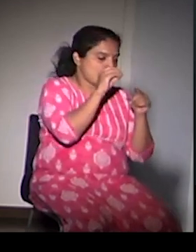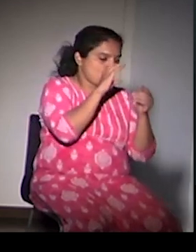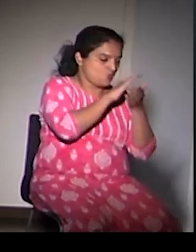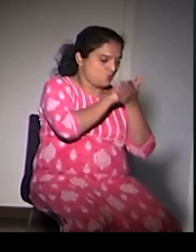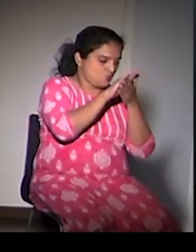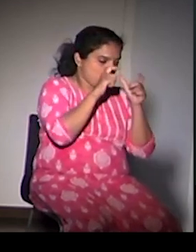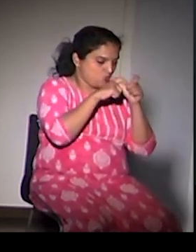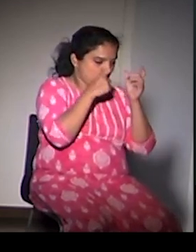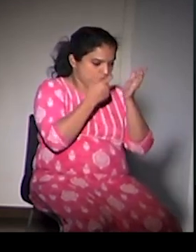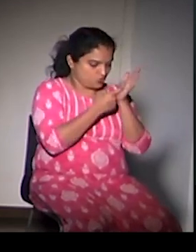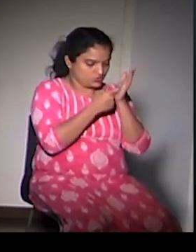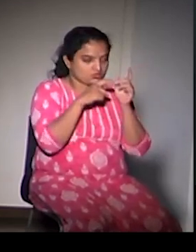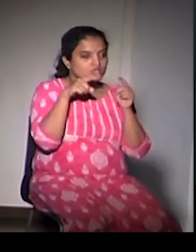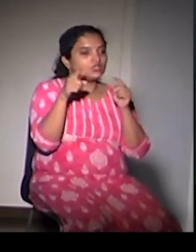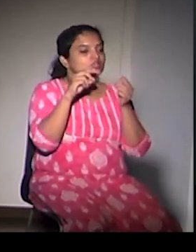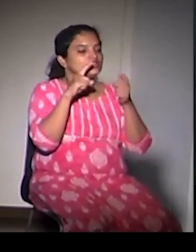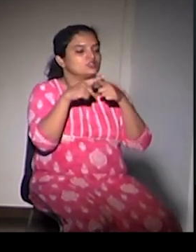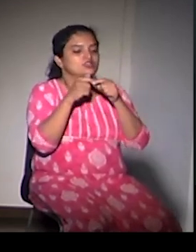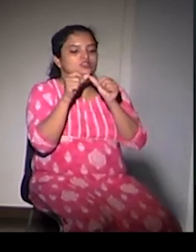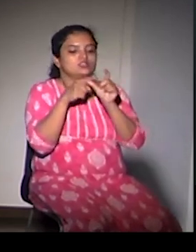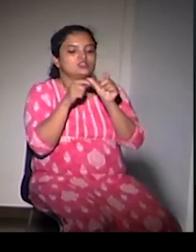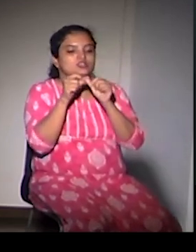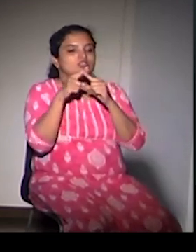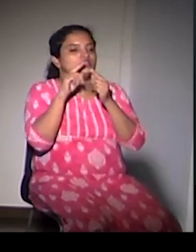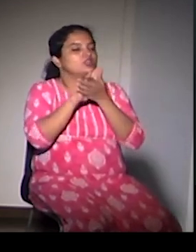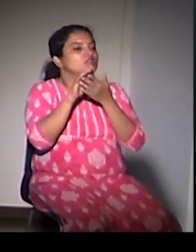around 1610.